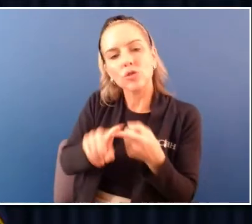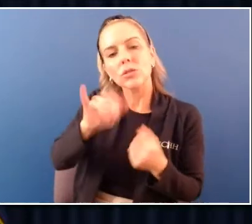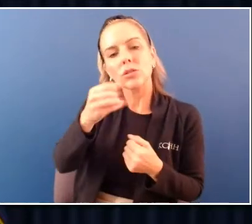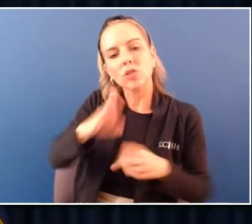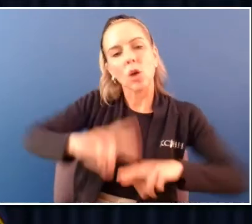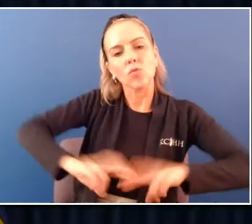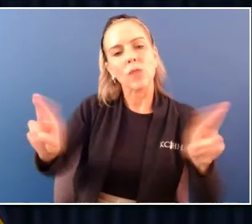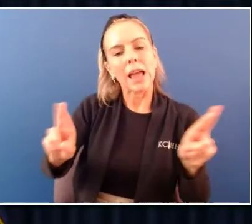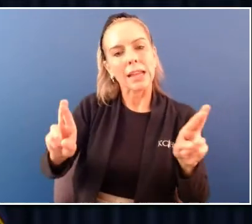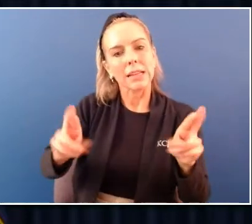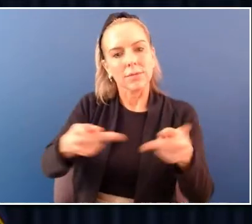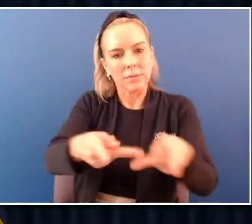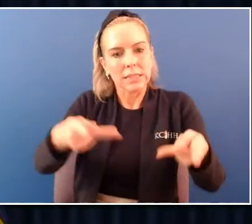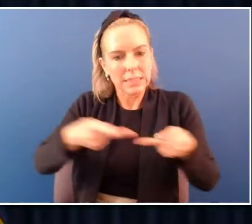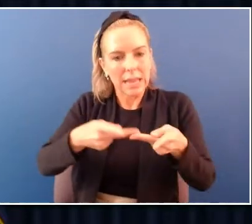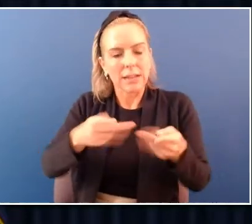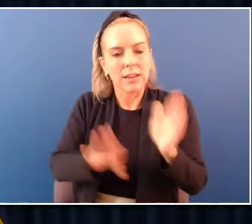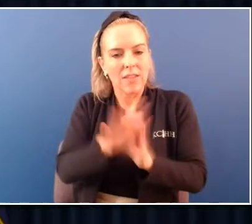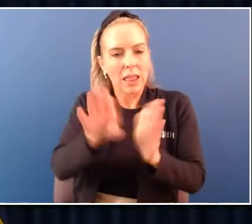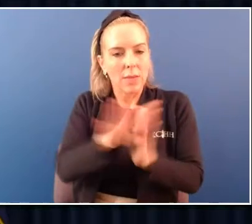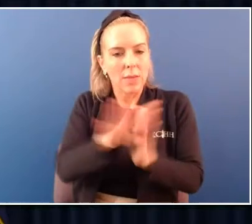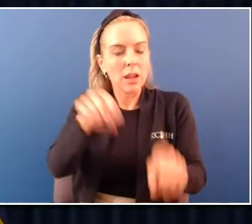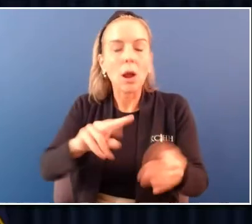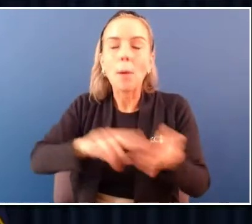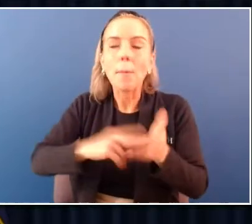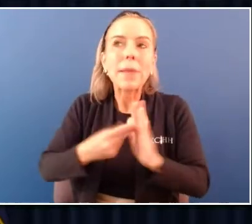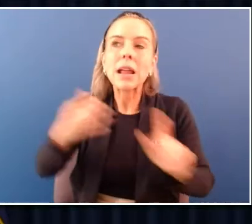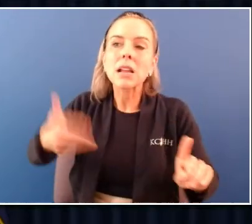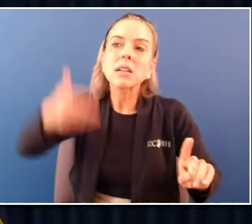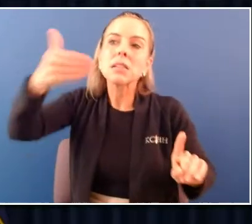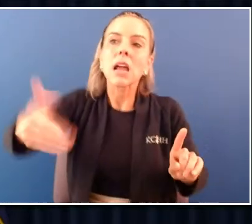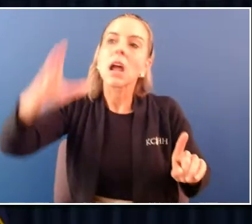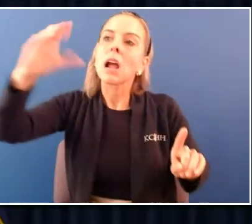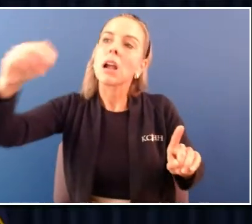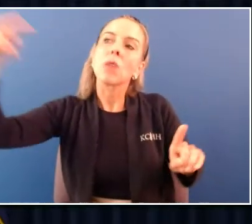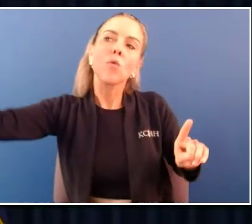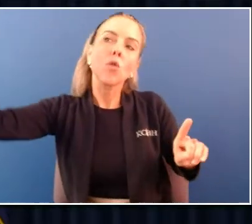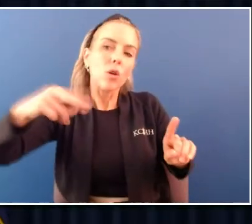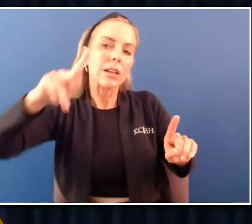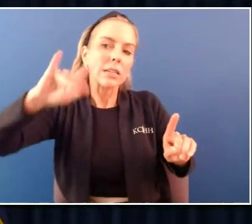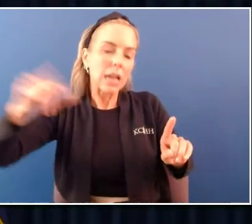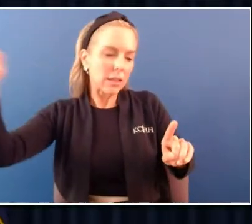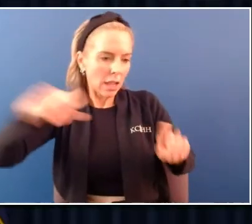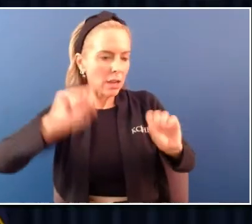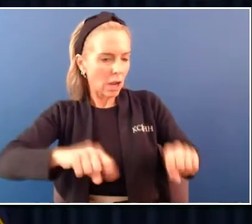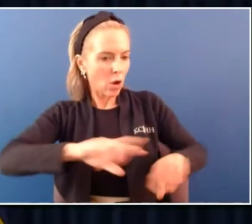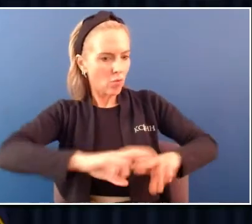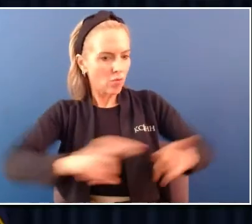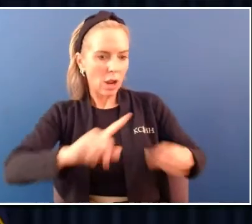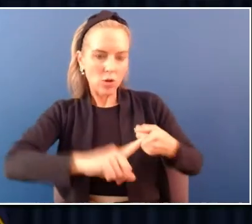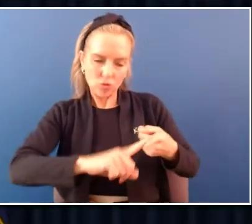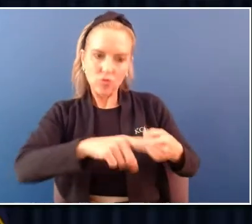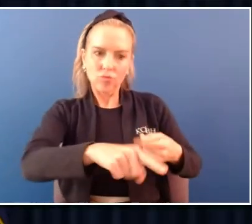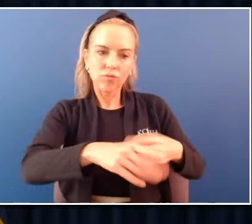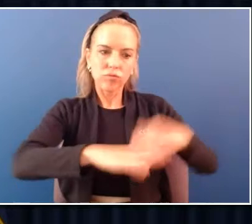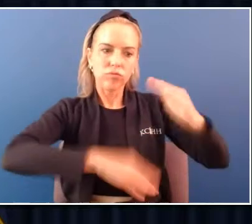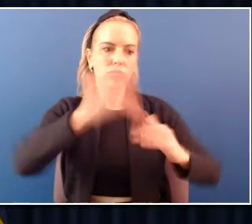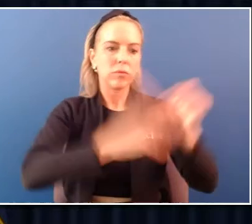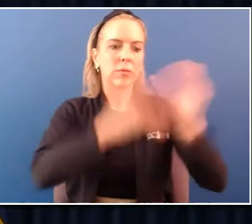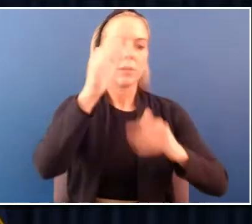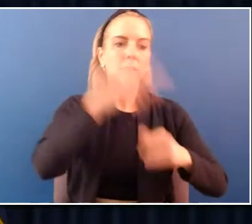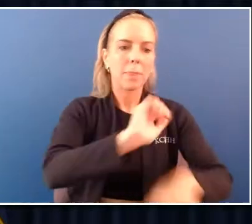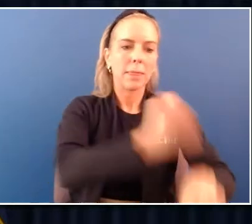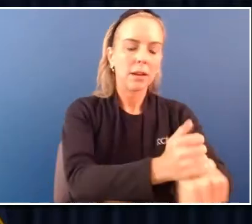never slowing down, knowing that the next company is just as important as the last one. And if we want to win the speed to market